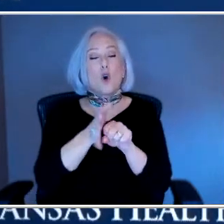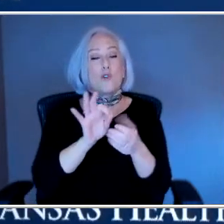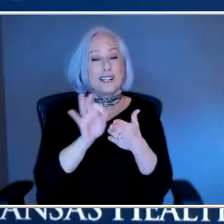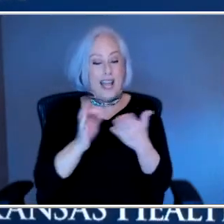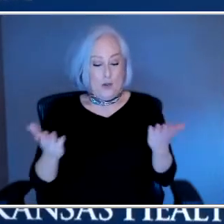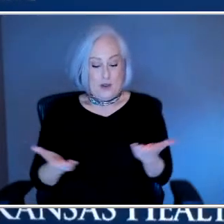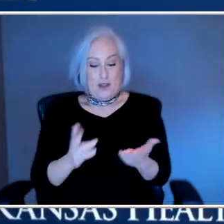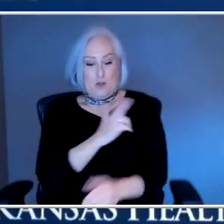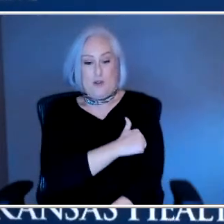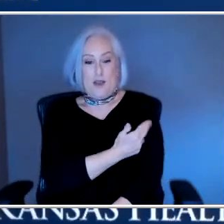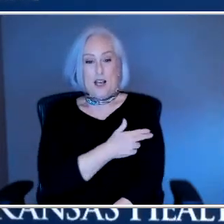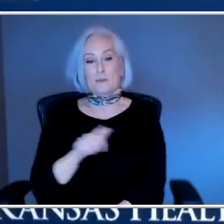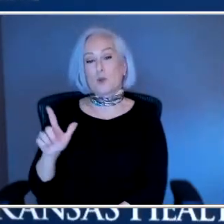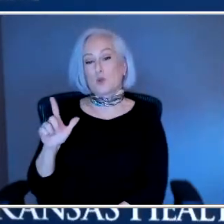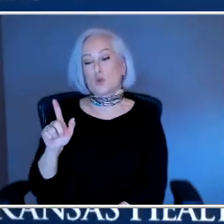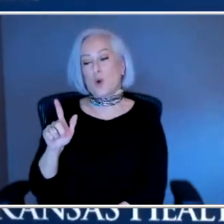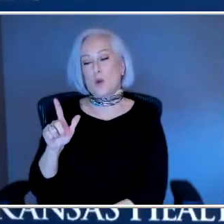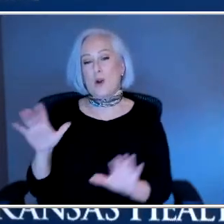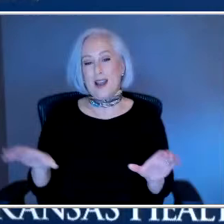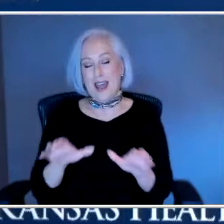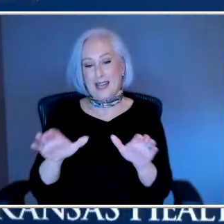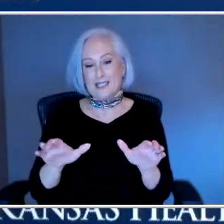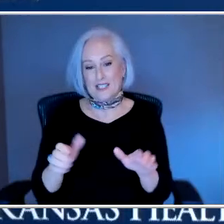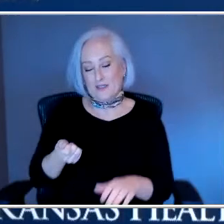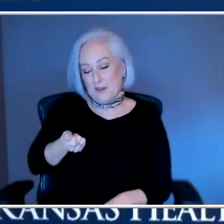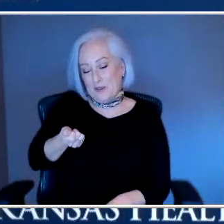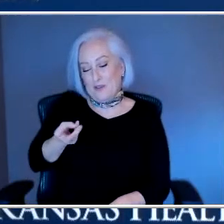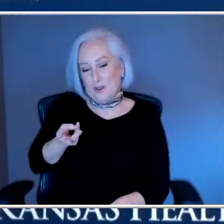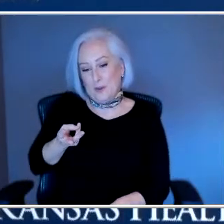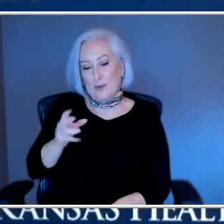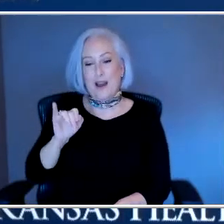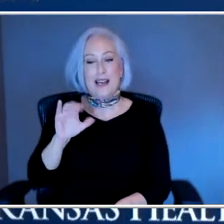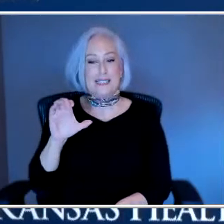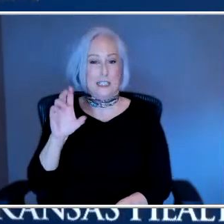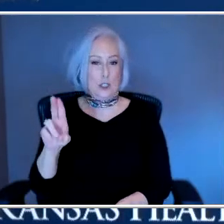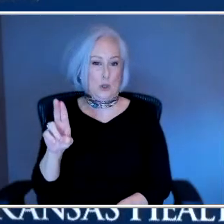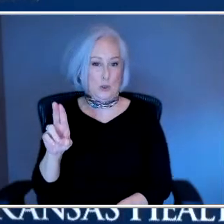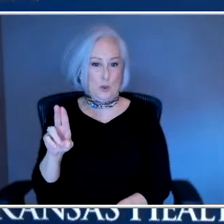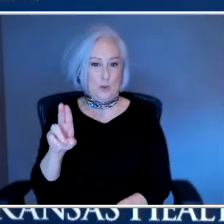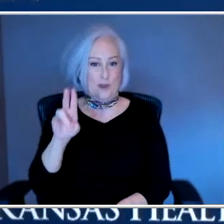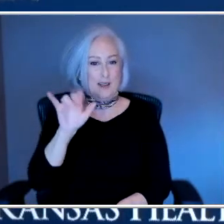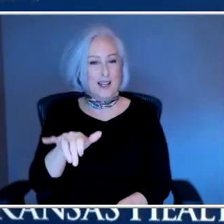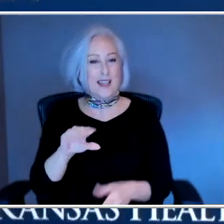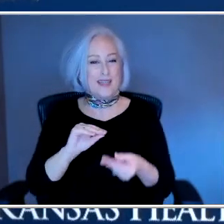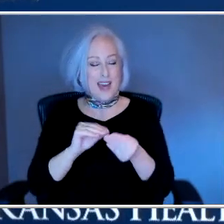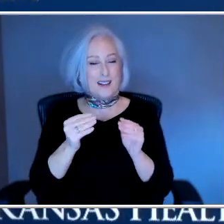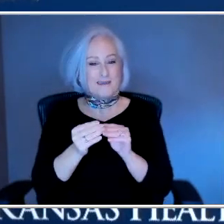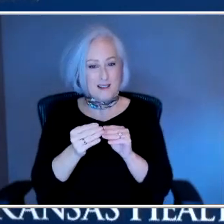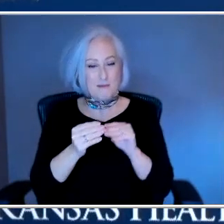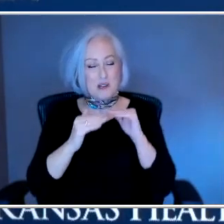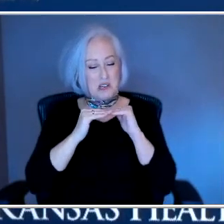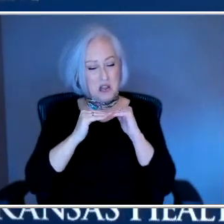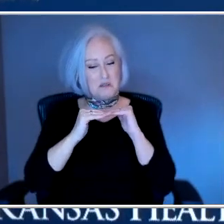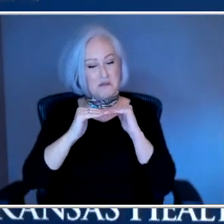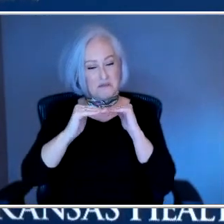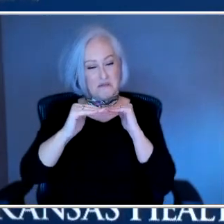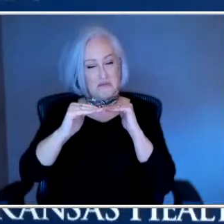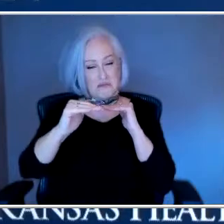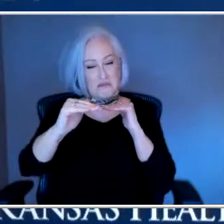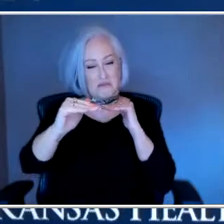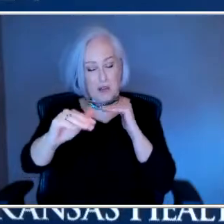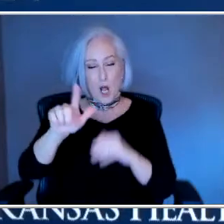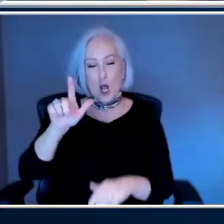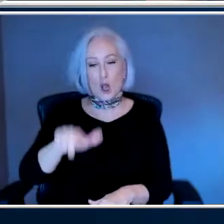patients, and a few of those in the ICU as well. That number has been plateaued, been in those low 20s now for a few weeks. All